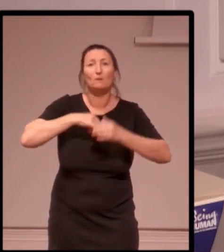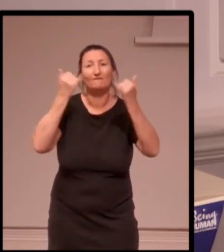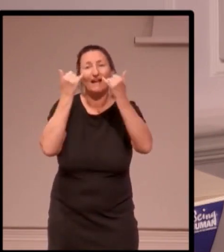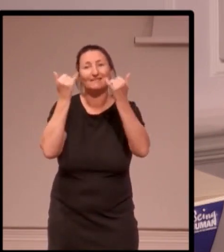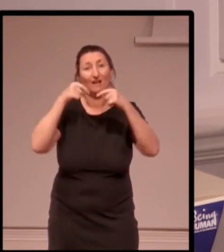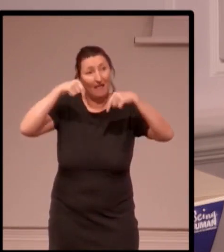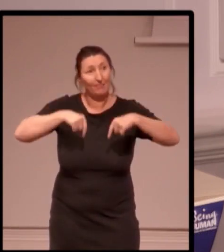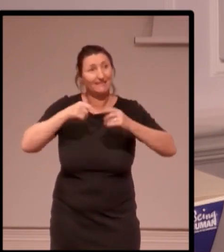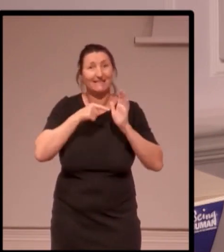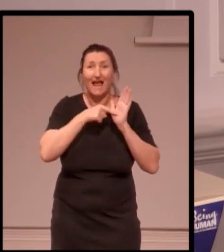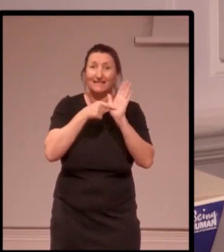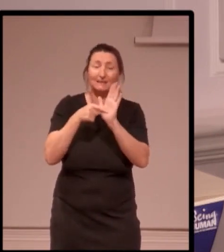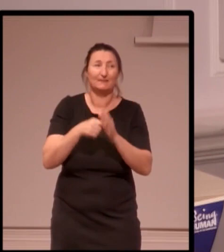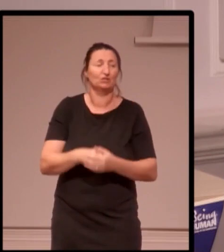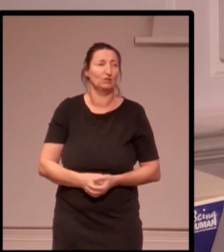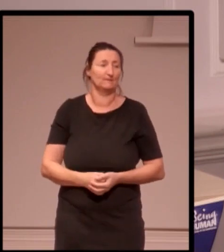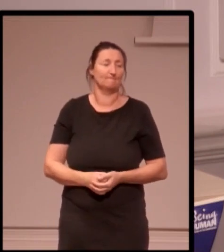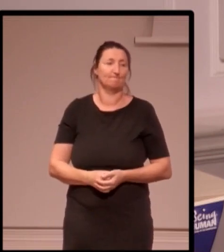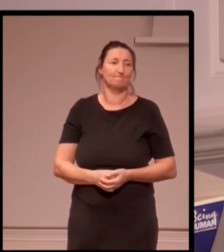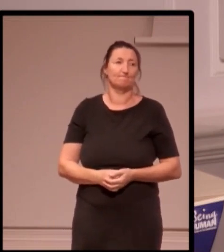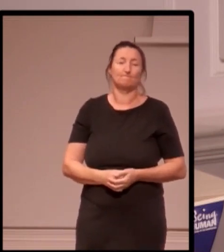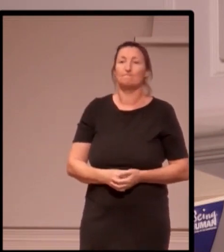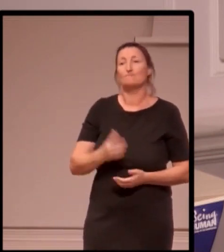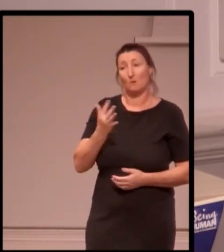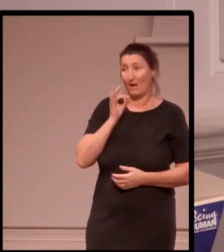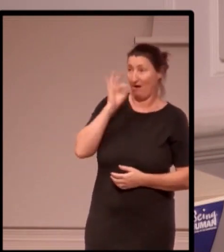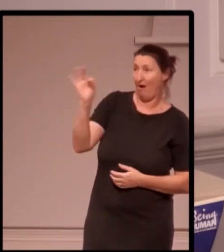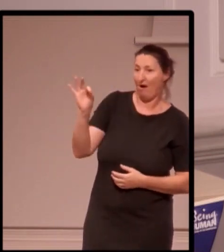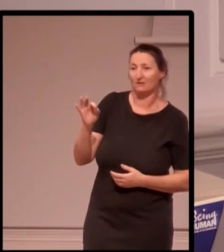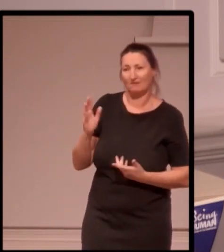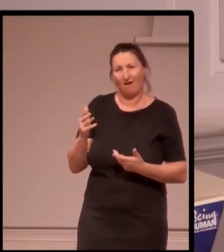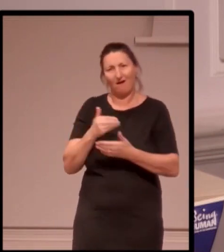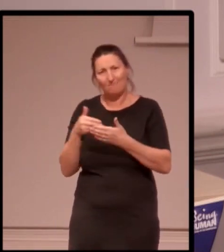exhibition. And as with any commission,